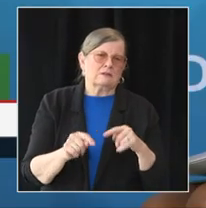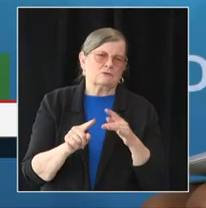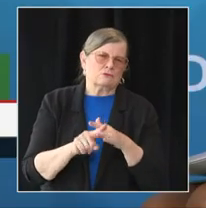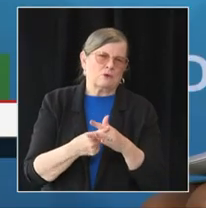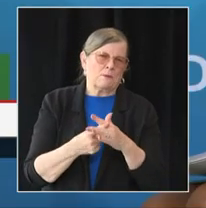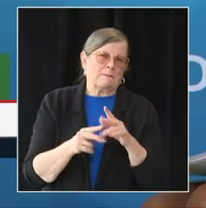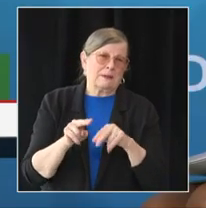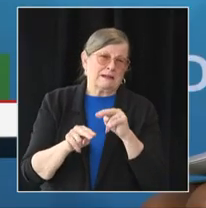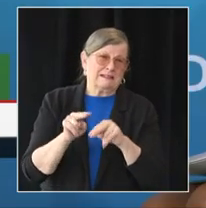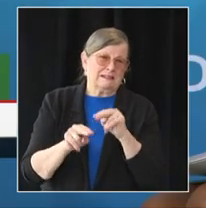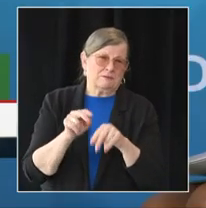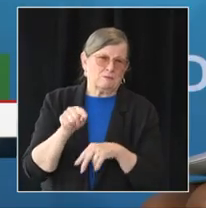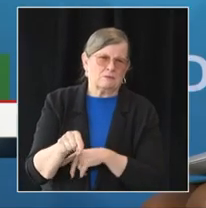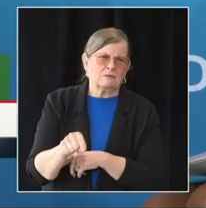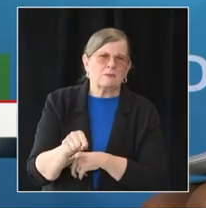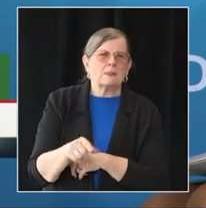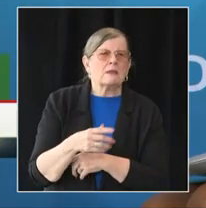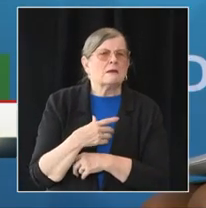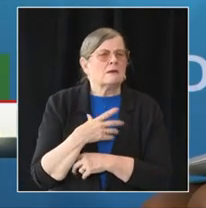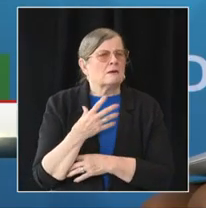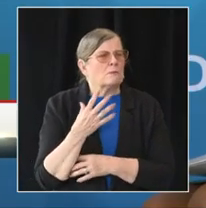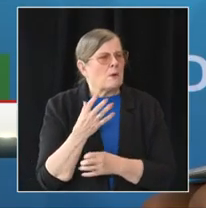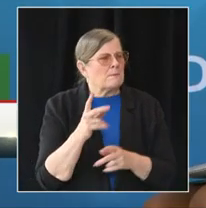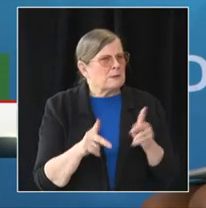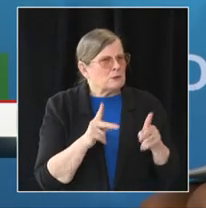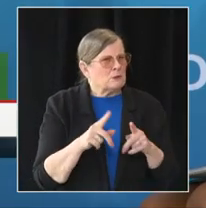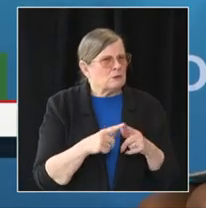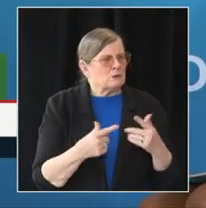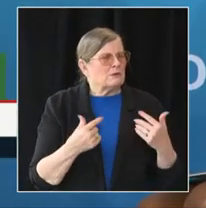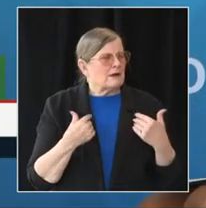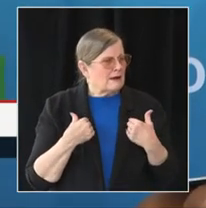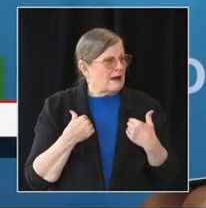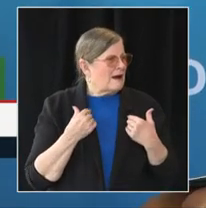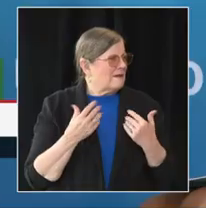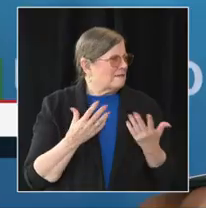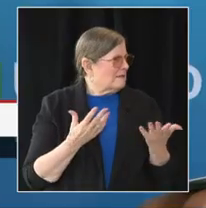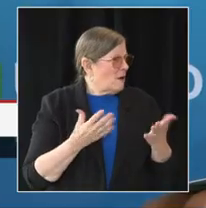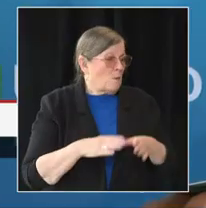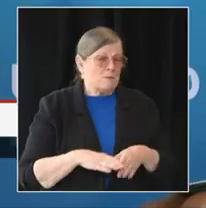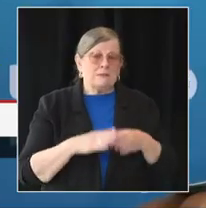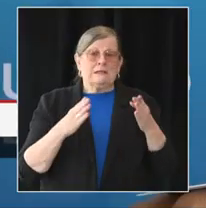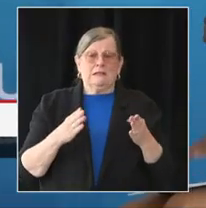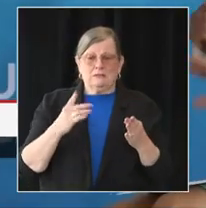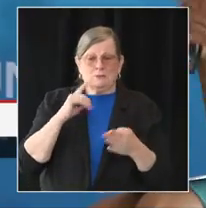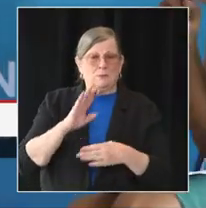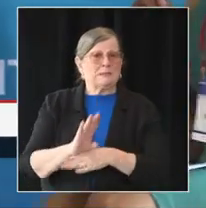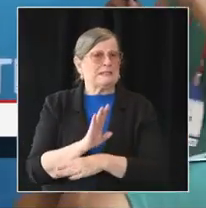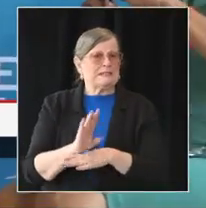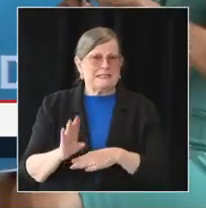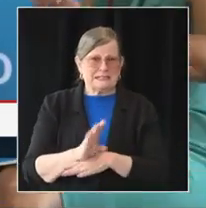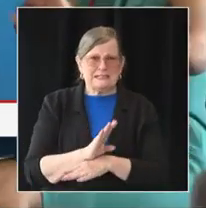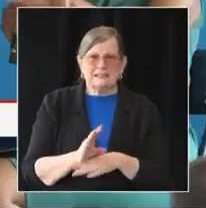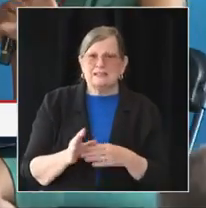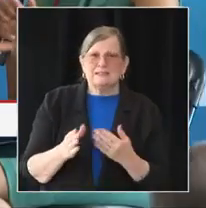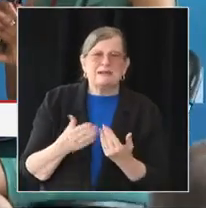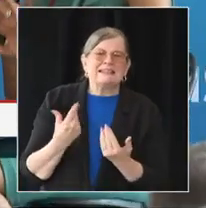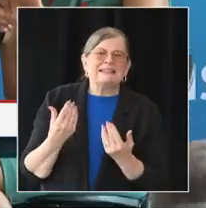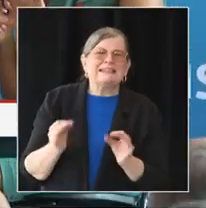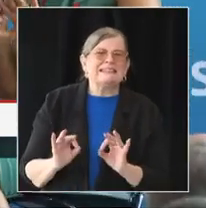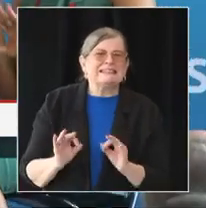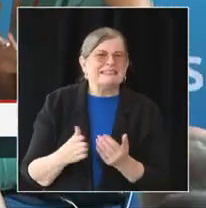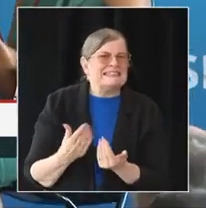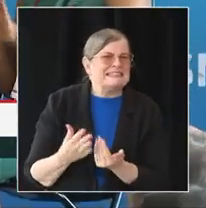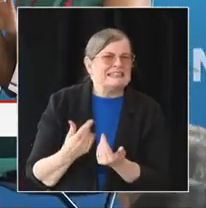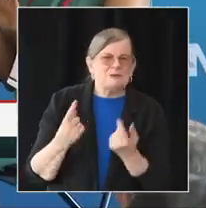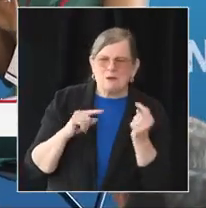we want to do business, and we're going to make it easy to do business in the district. Yeah, that's all great. And the pause on BEPS is